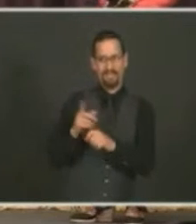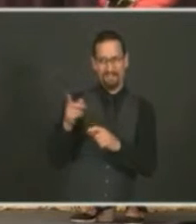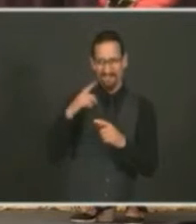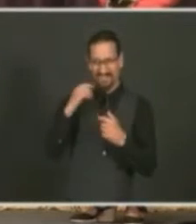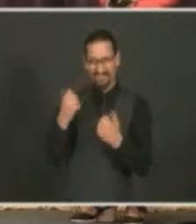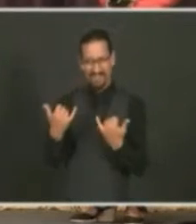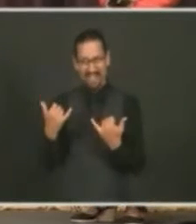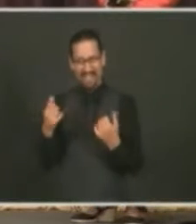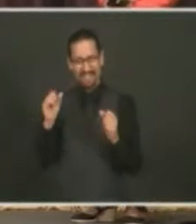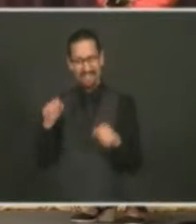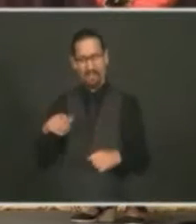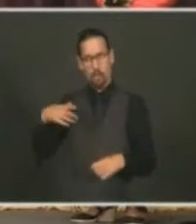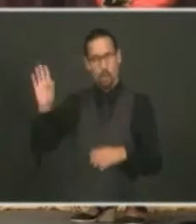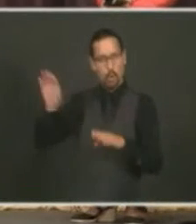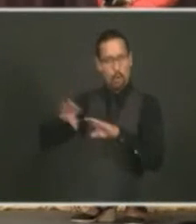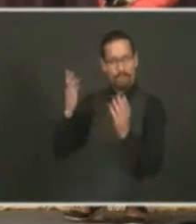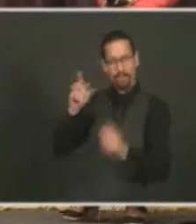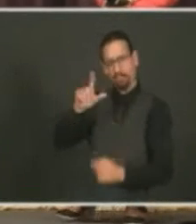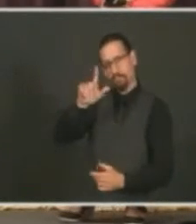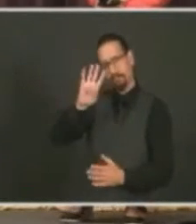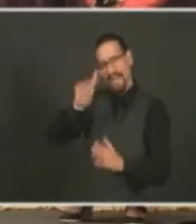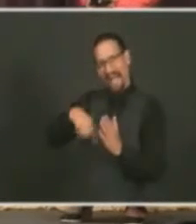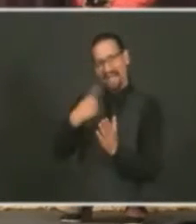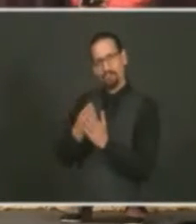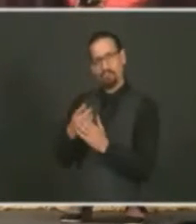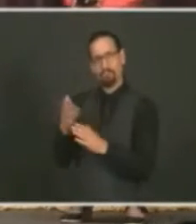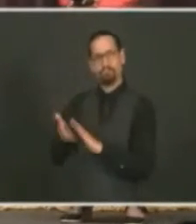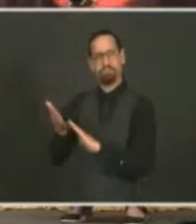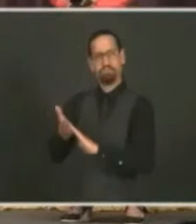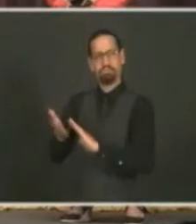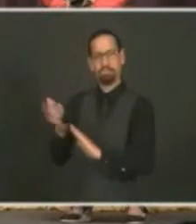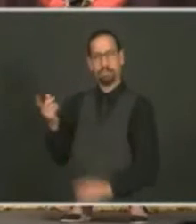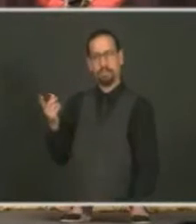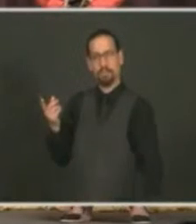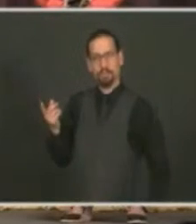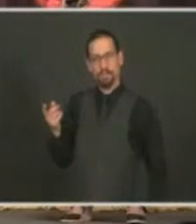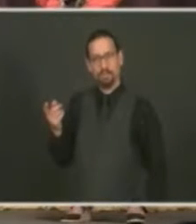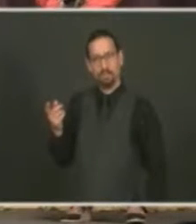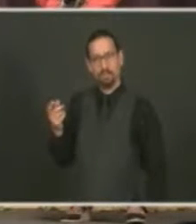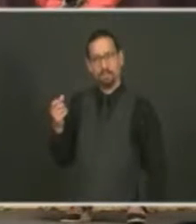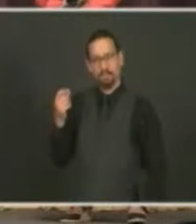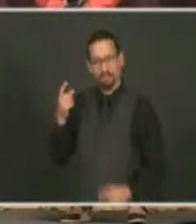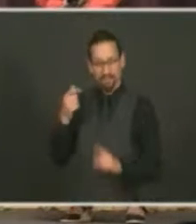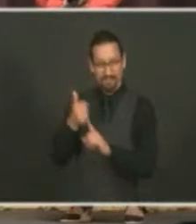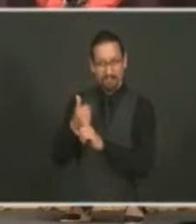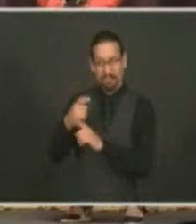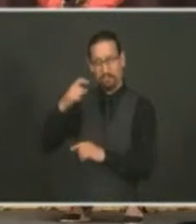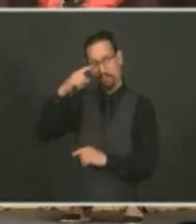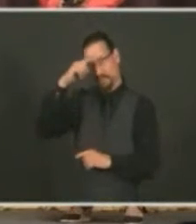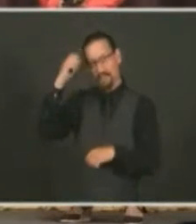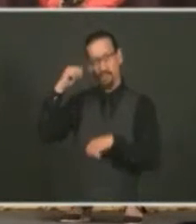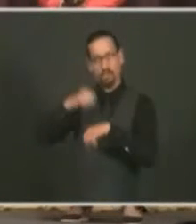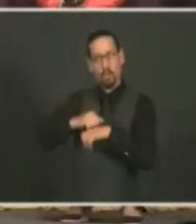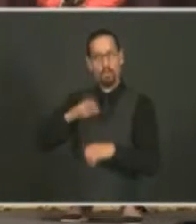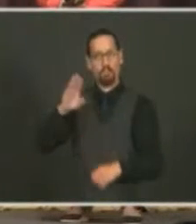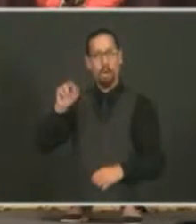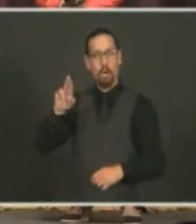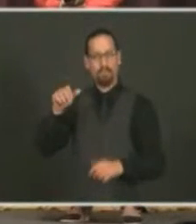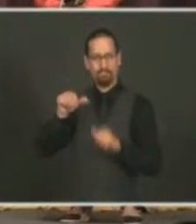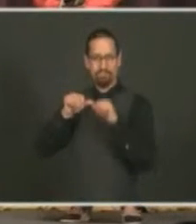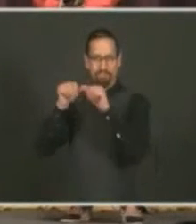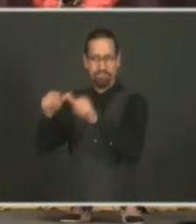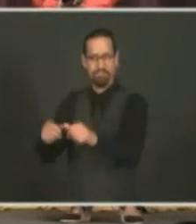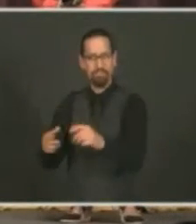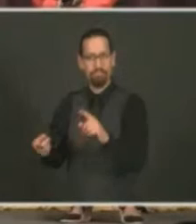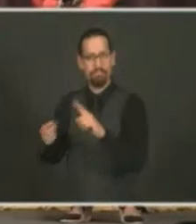24 hours a day. I understand that their Blackstone bar till 2 o'clock in the morning. At